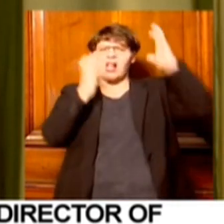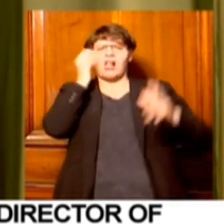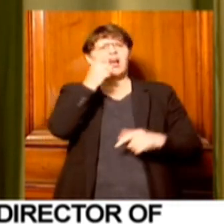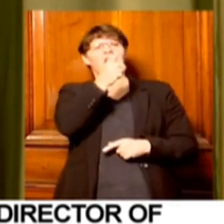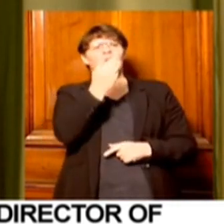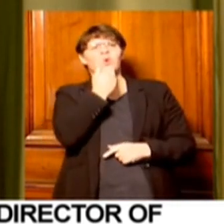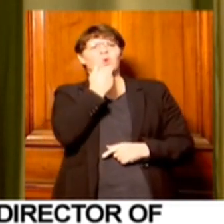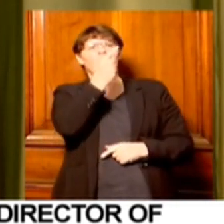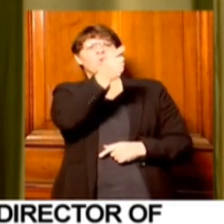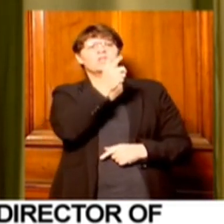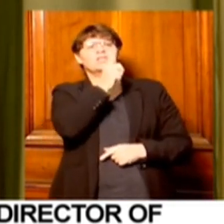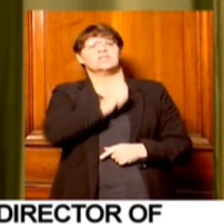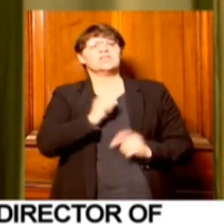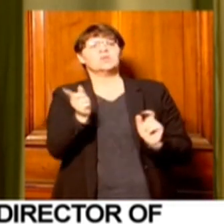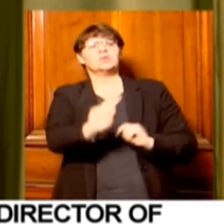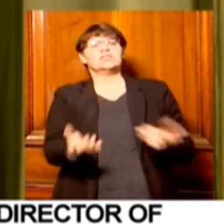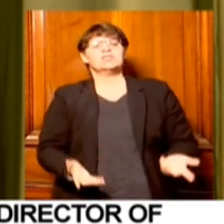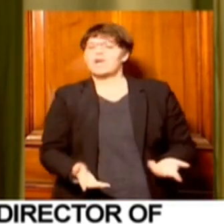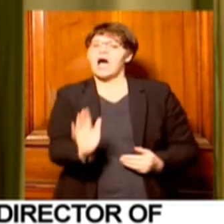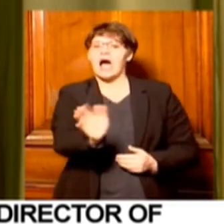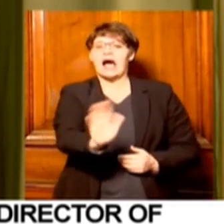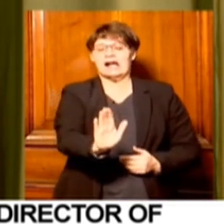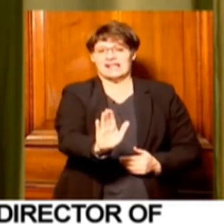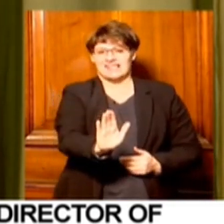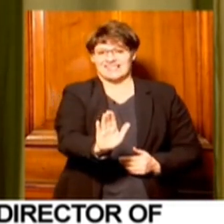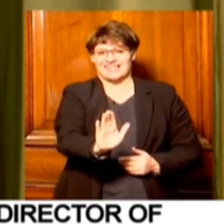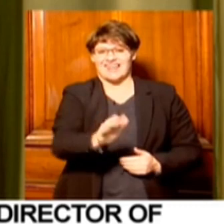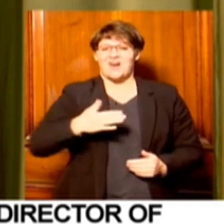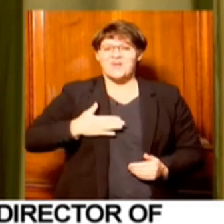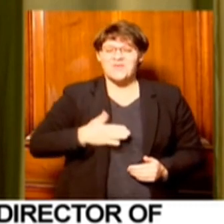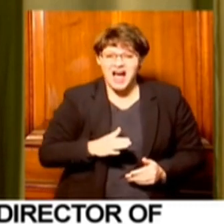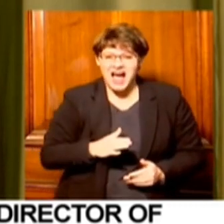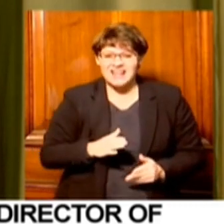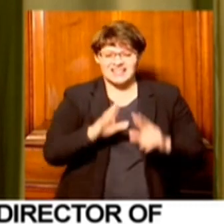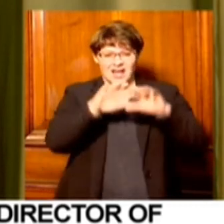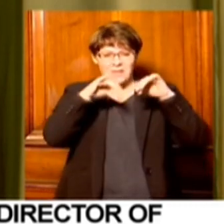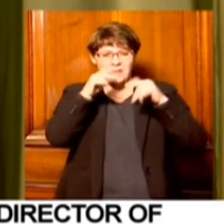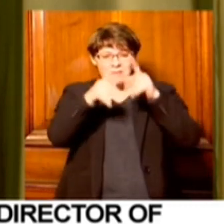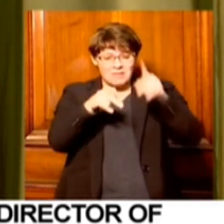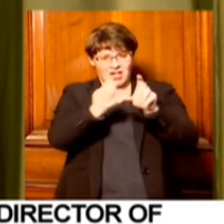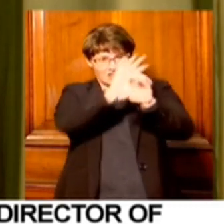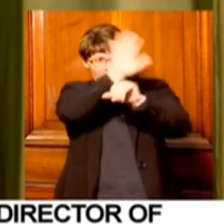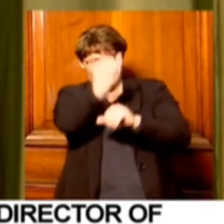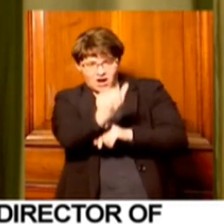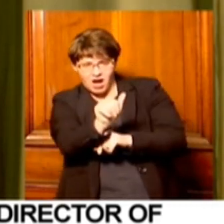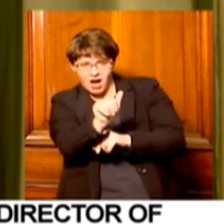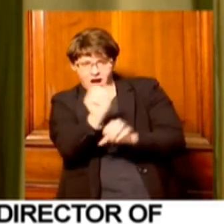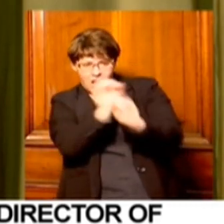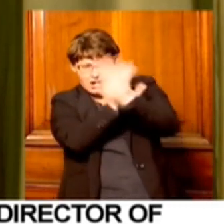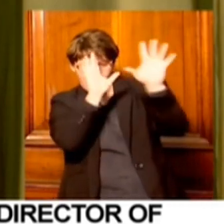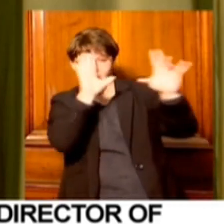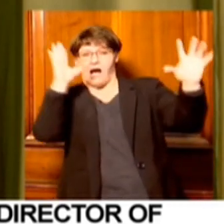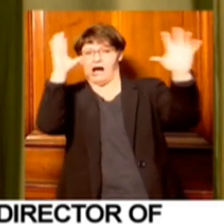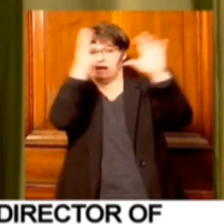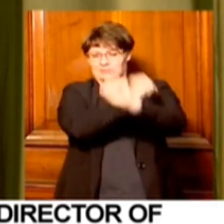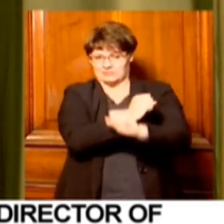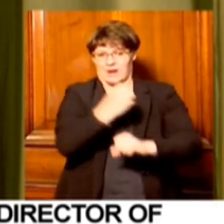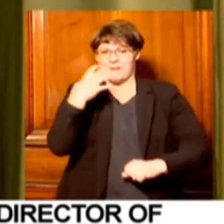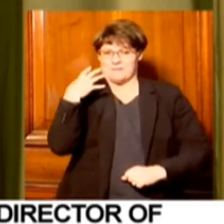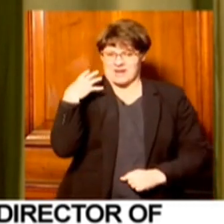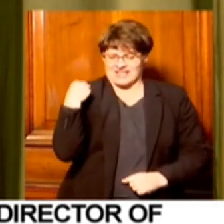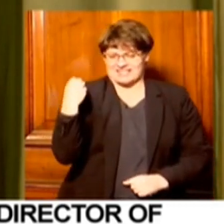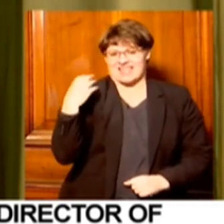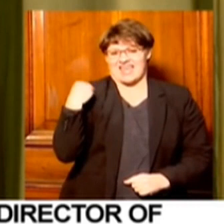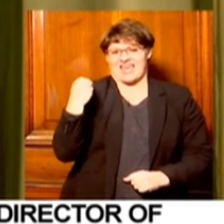time. Today, therefore, we are bringing to the nation the Minister of Transport, Minister